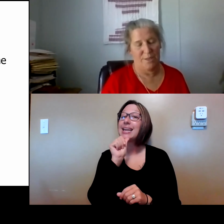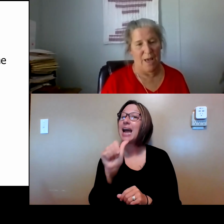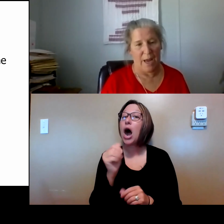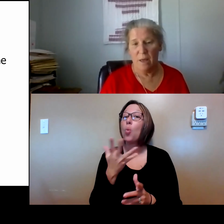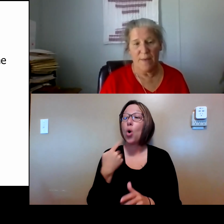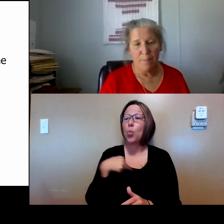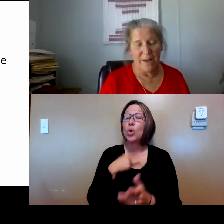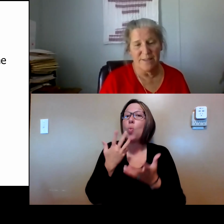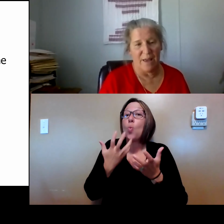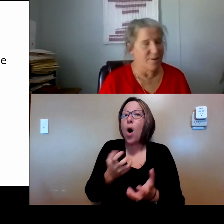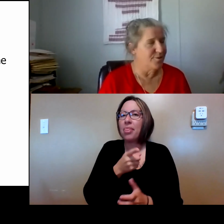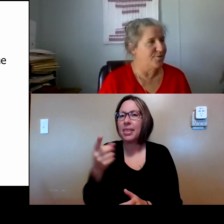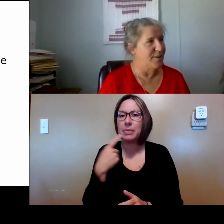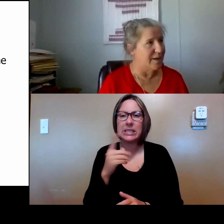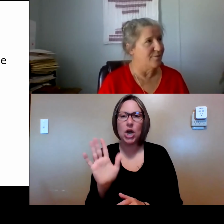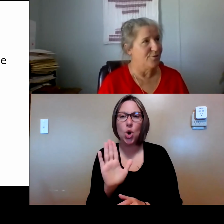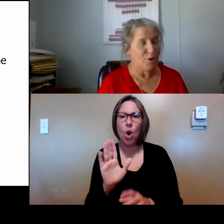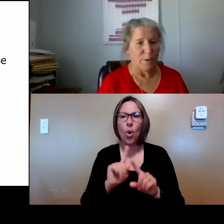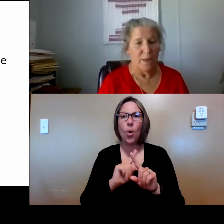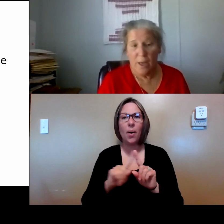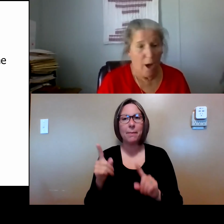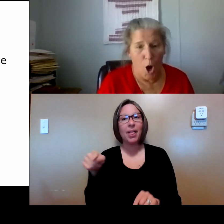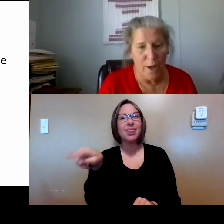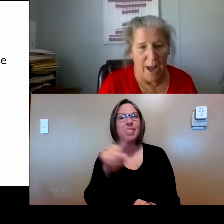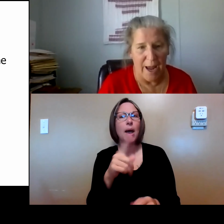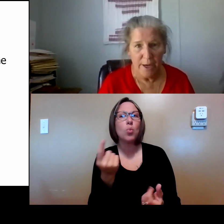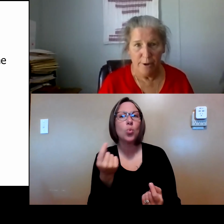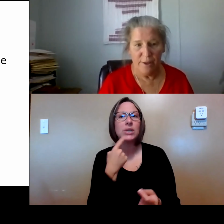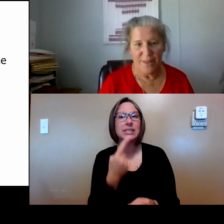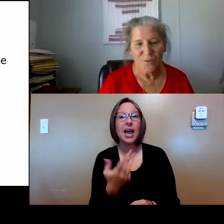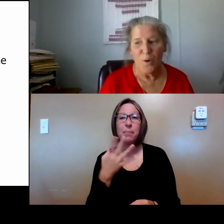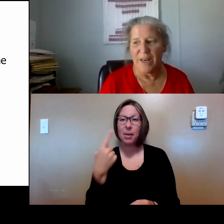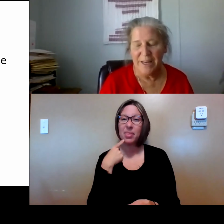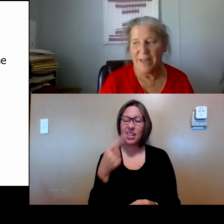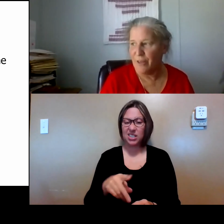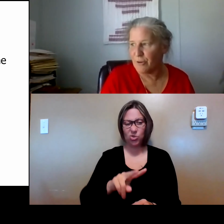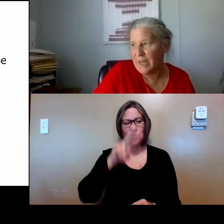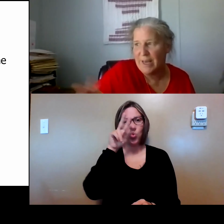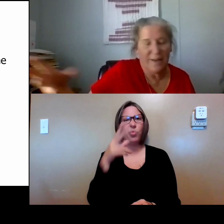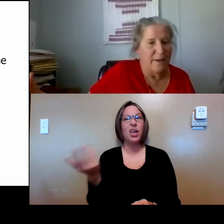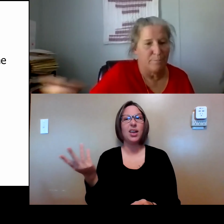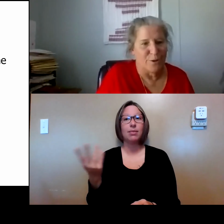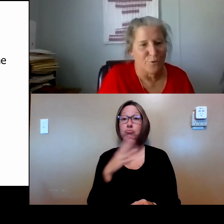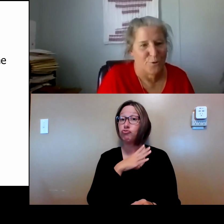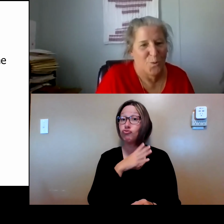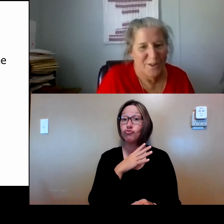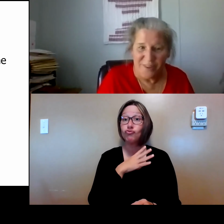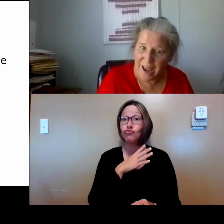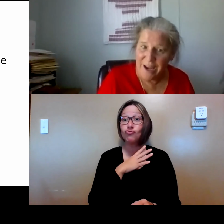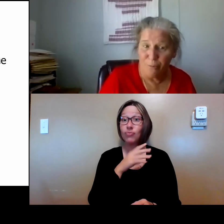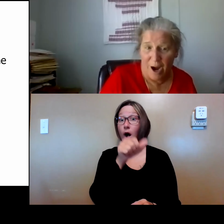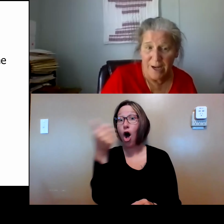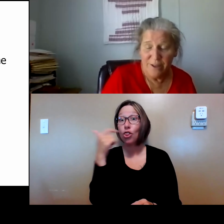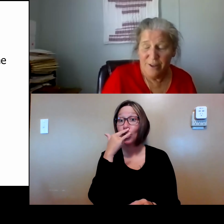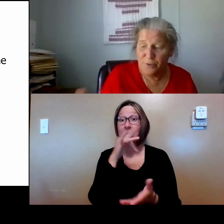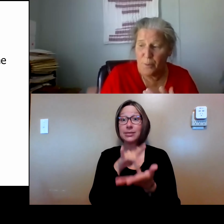want to say? They might say, this is stinking stupid. Okay, that's what any other kid in middle school would